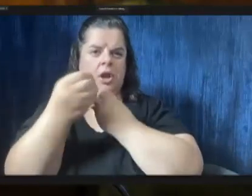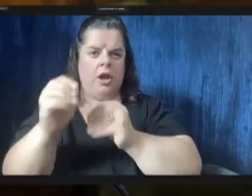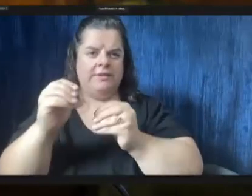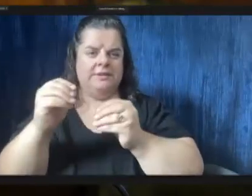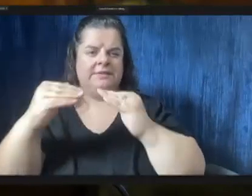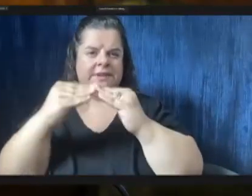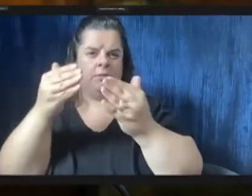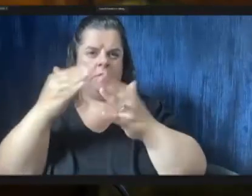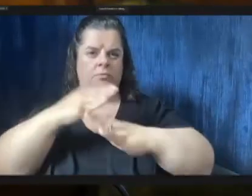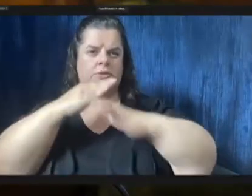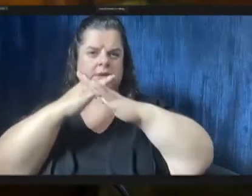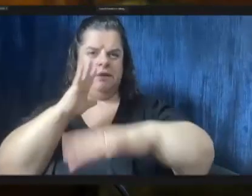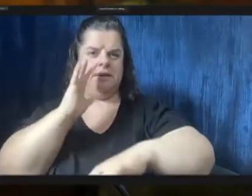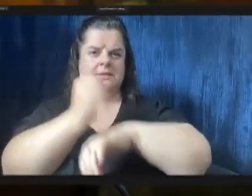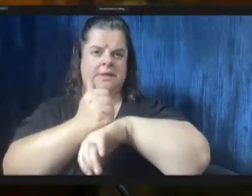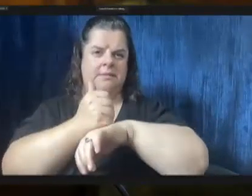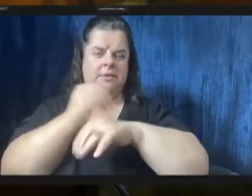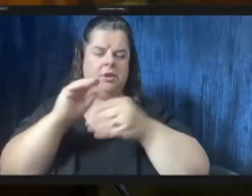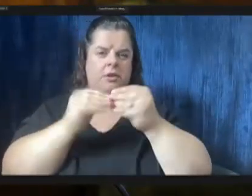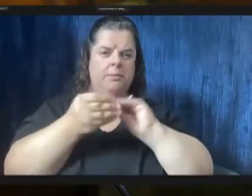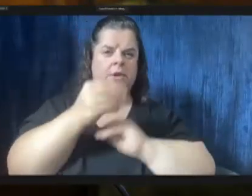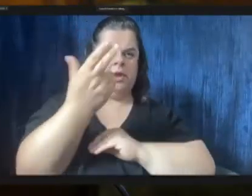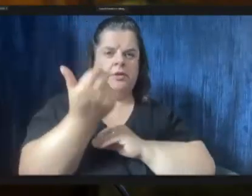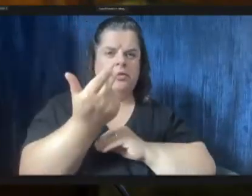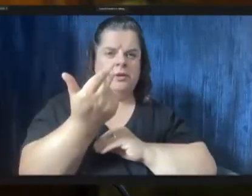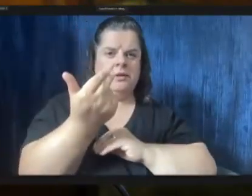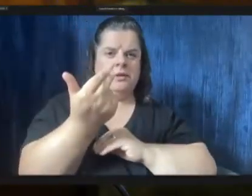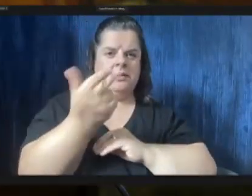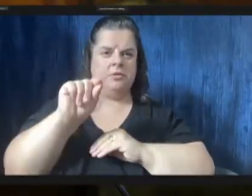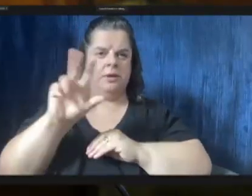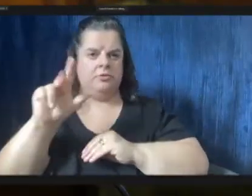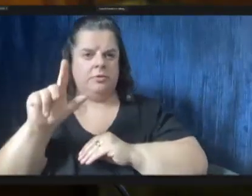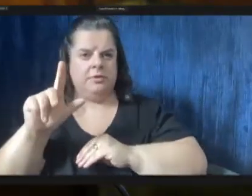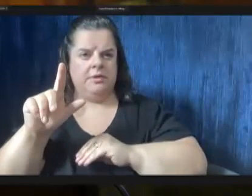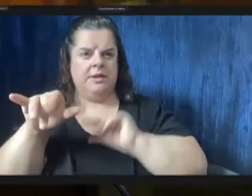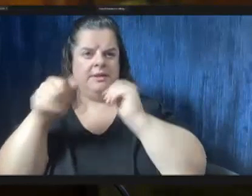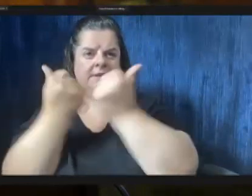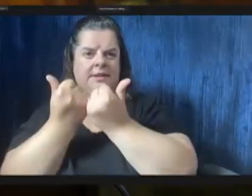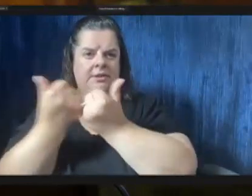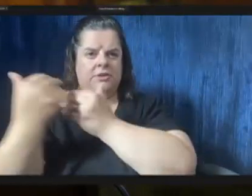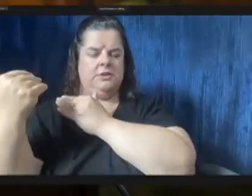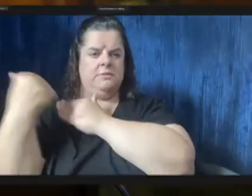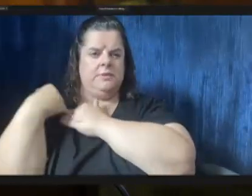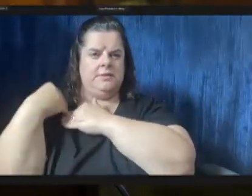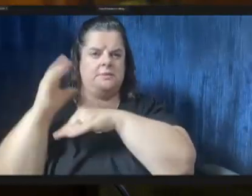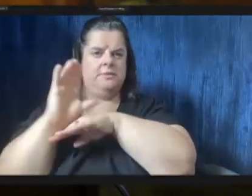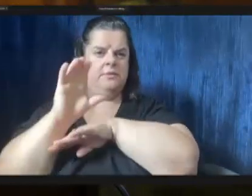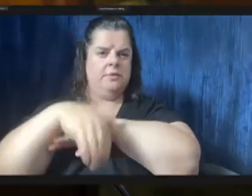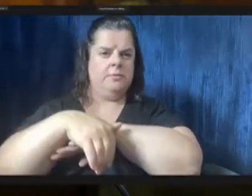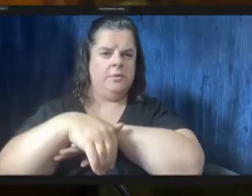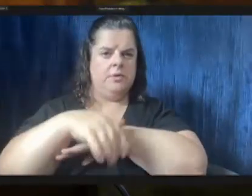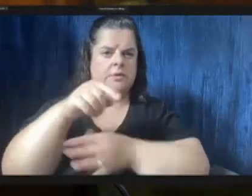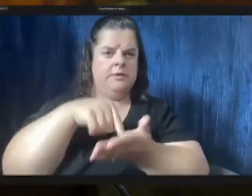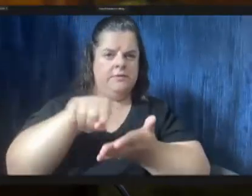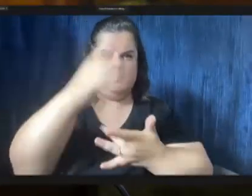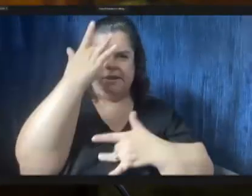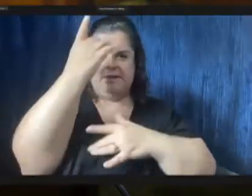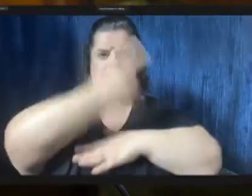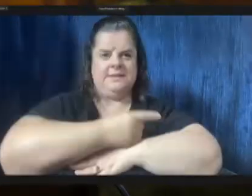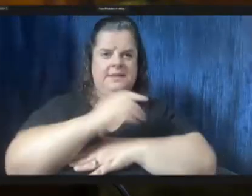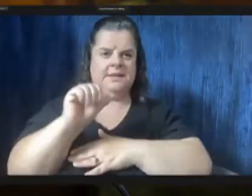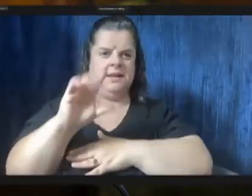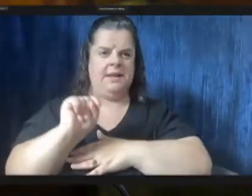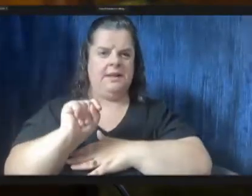Protection, established by Ordinance Number 13 of 2023, as the agency responsible for enforcement of the Paid Sick